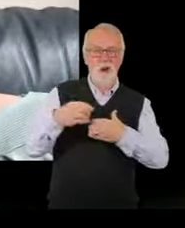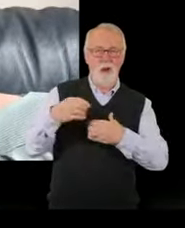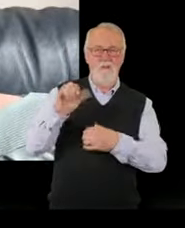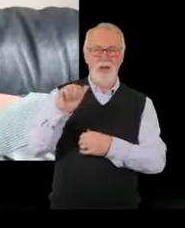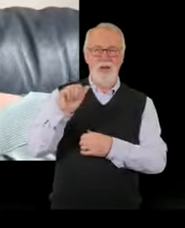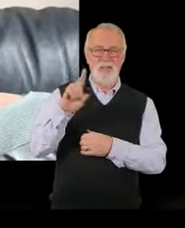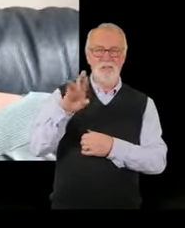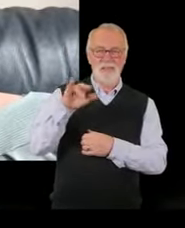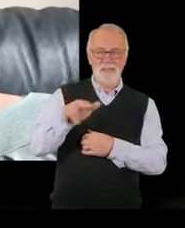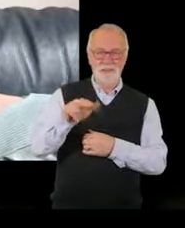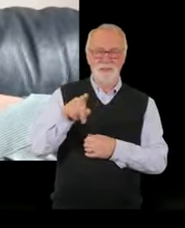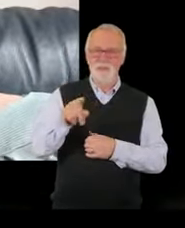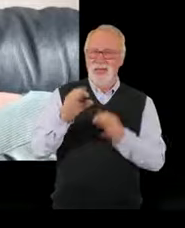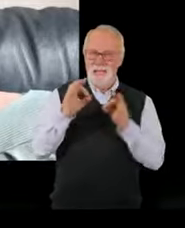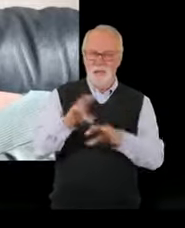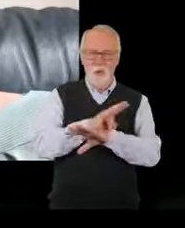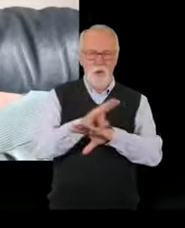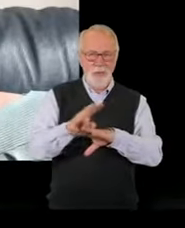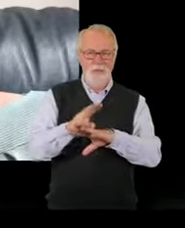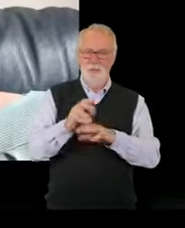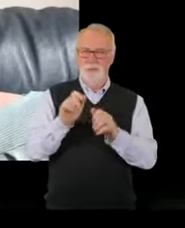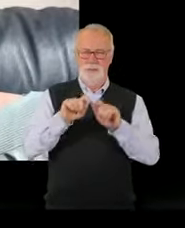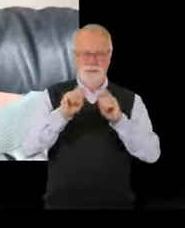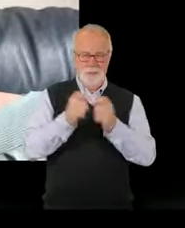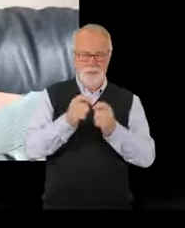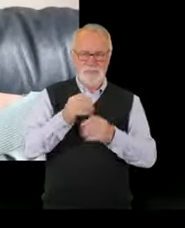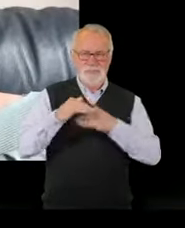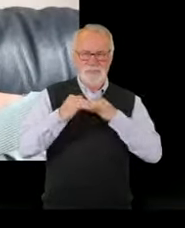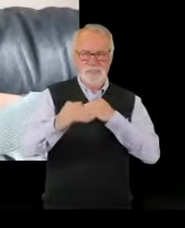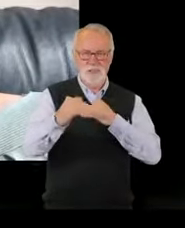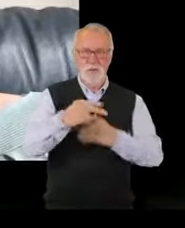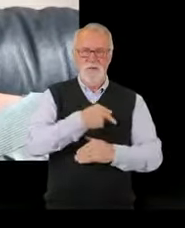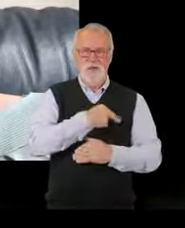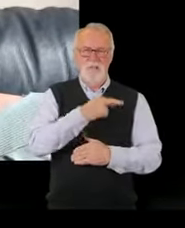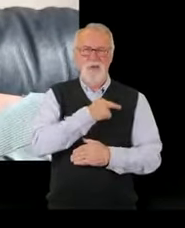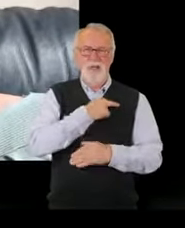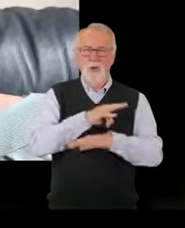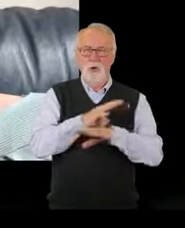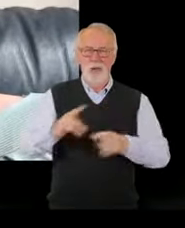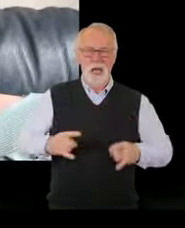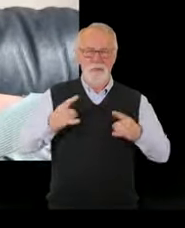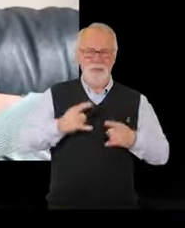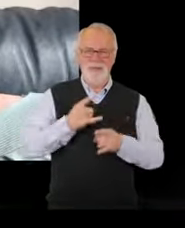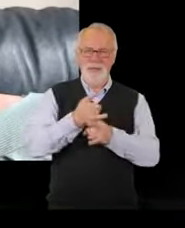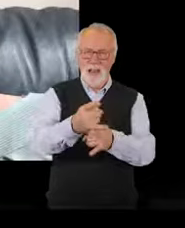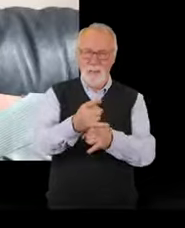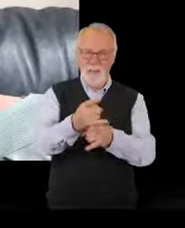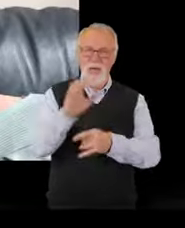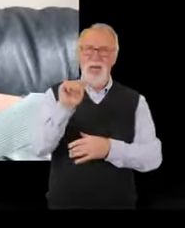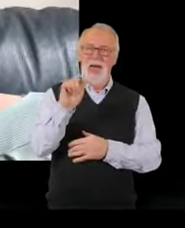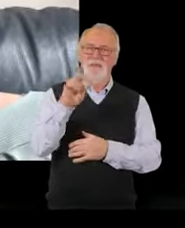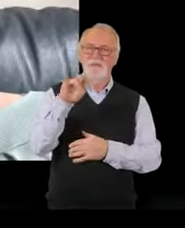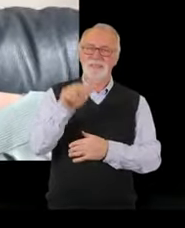happy to get the help. Adrian, my husband, has a rare genetic